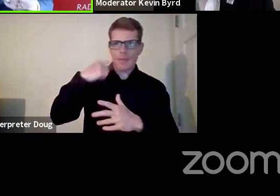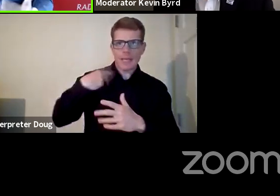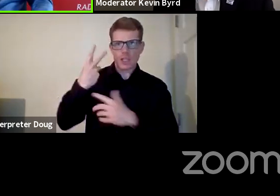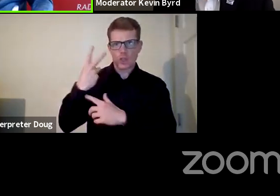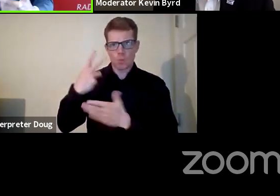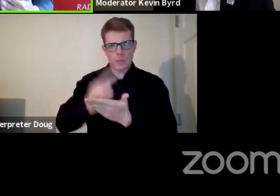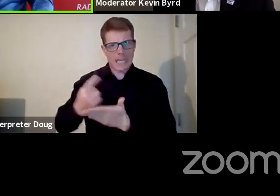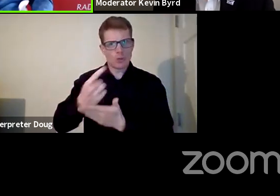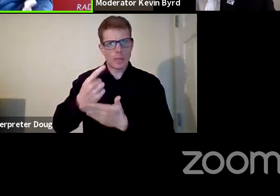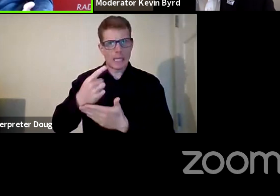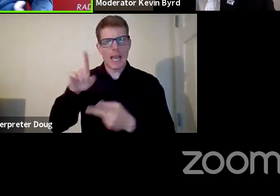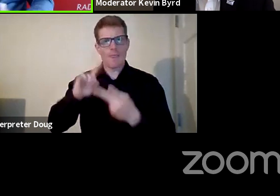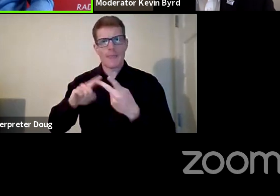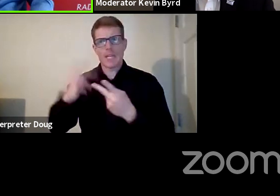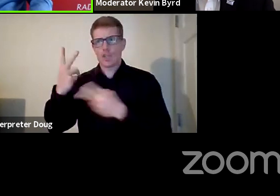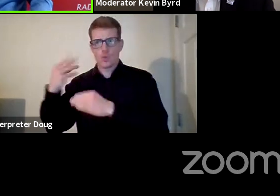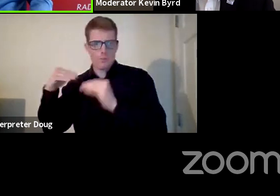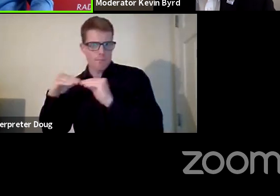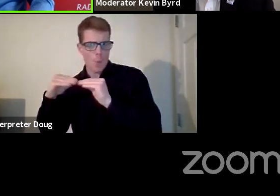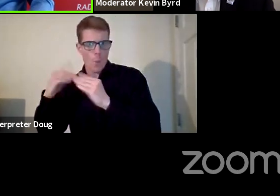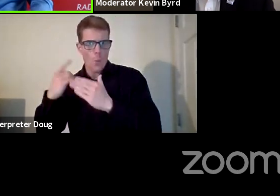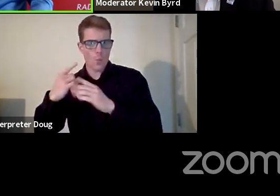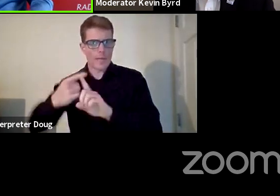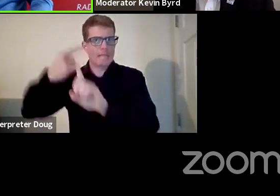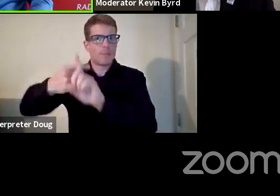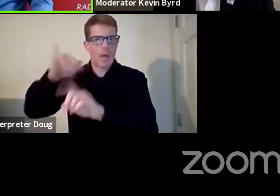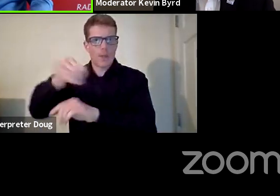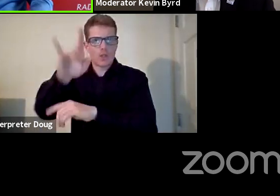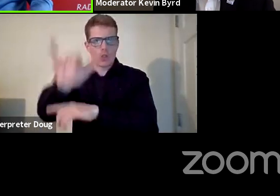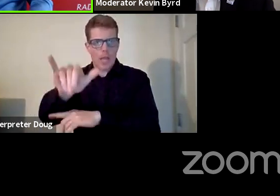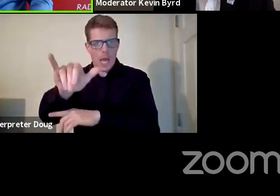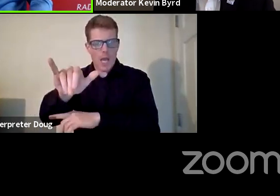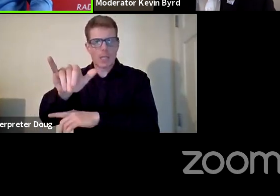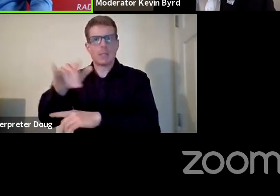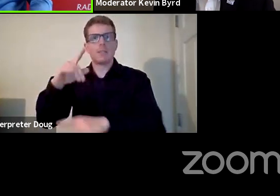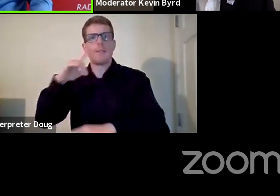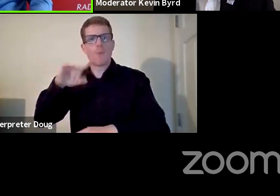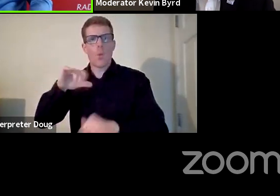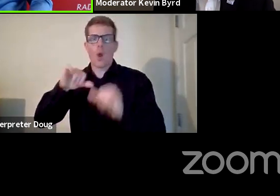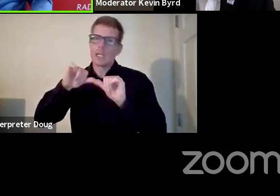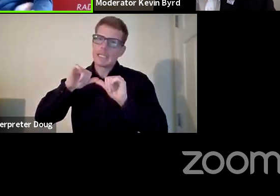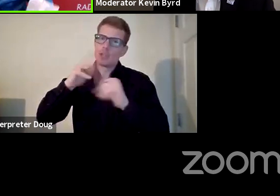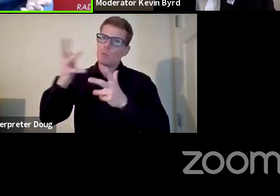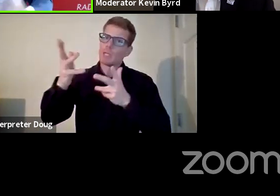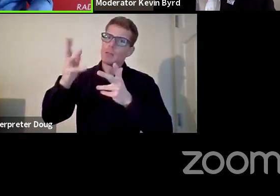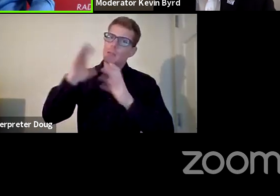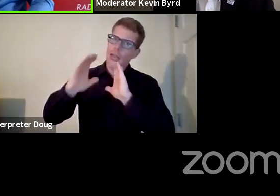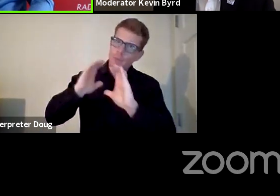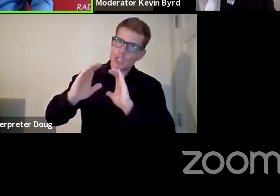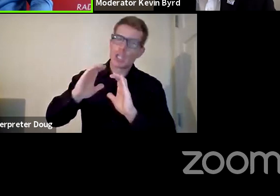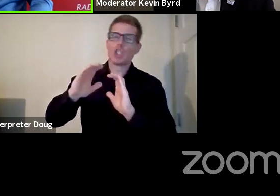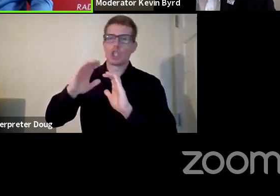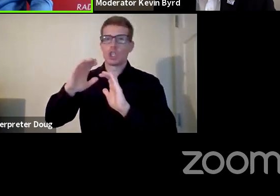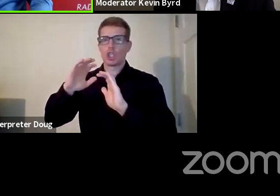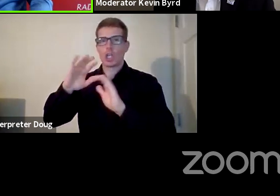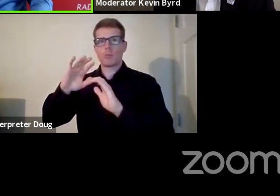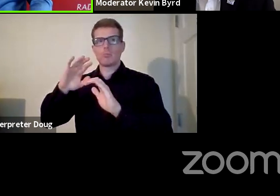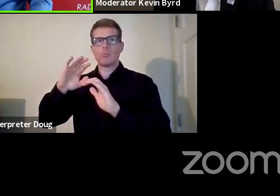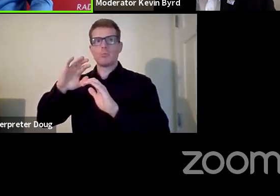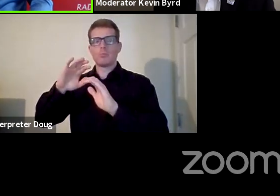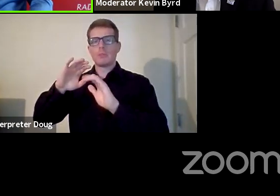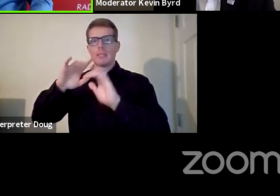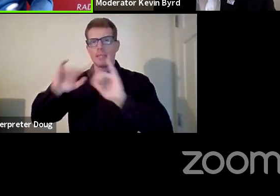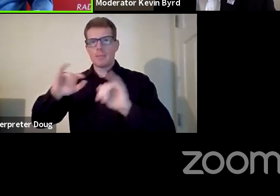just continuing the conversation as we prepare for the fall, because as you've heard from my colleagues, there's so many